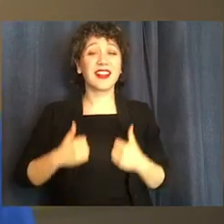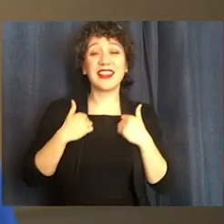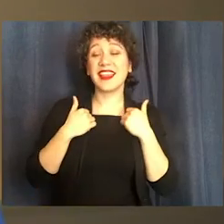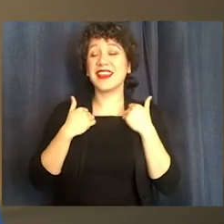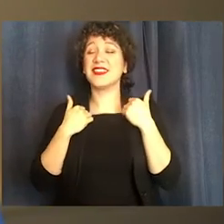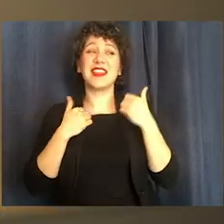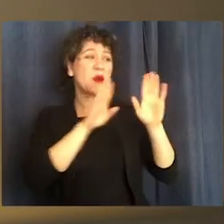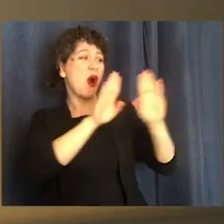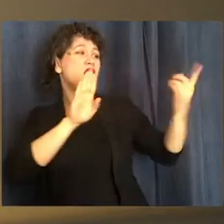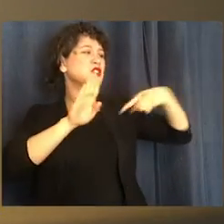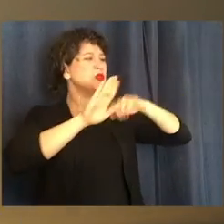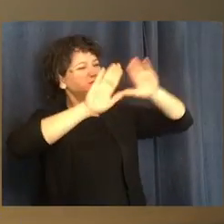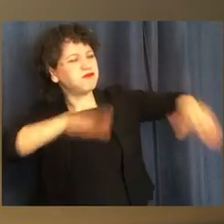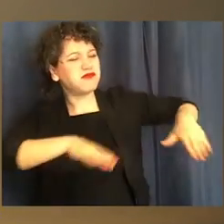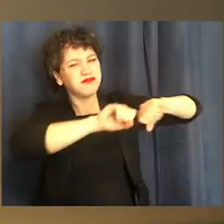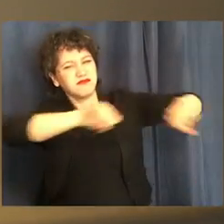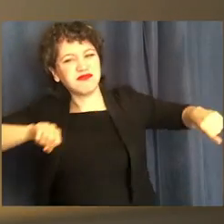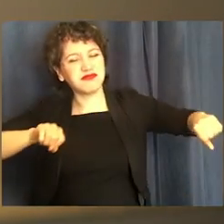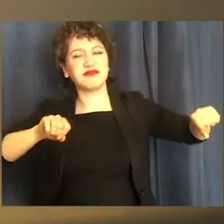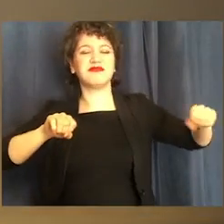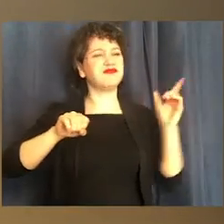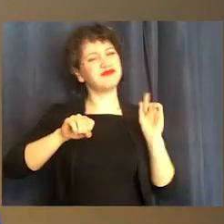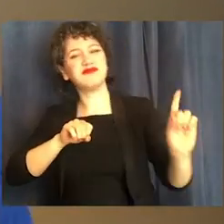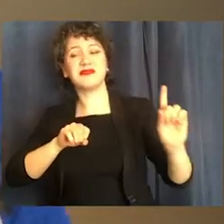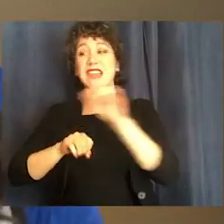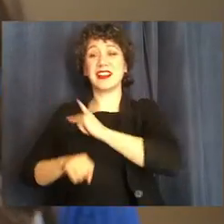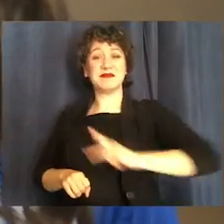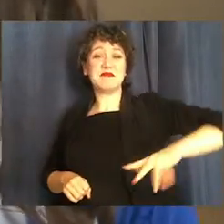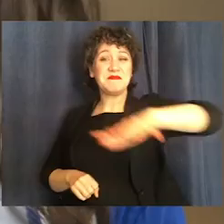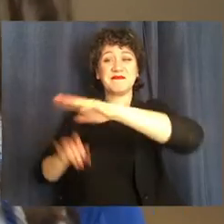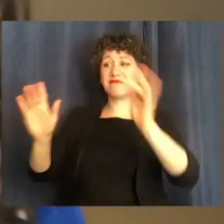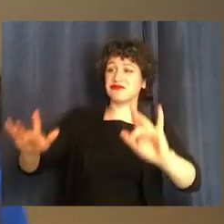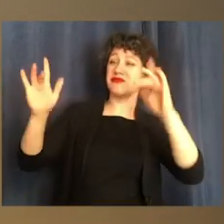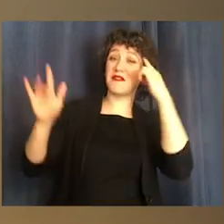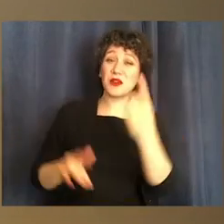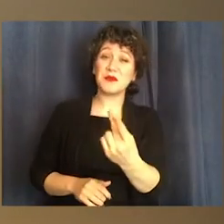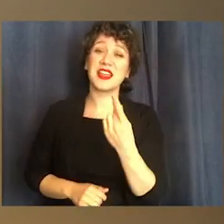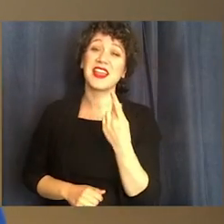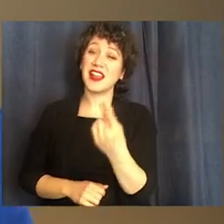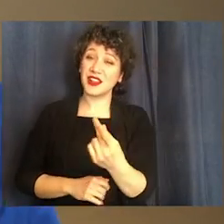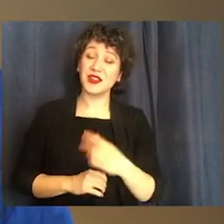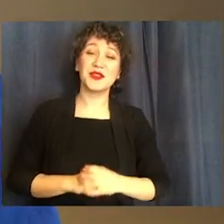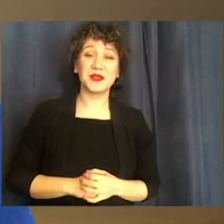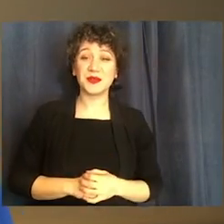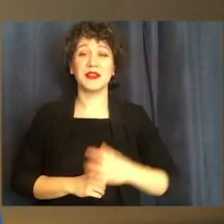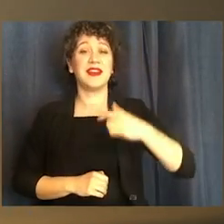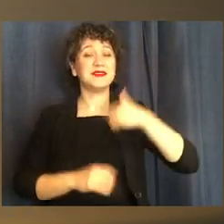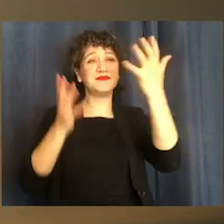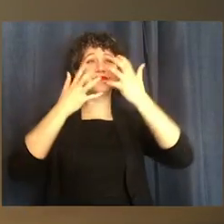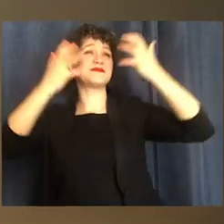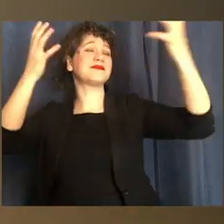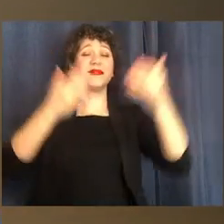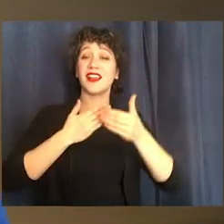you. I'm just screaming, long live all the magic we made, and bring out all the